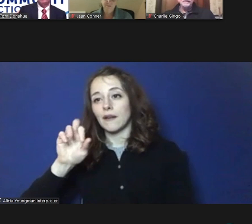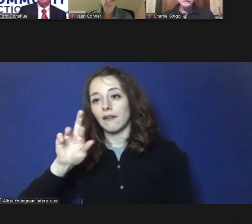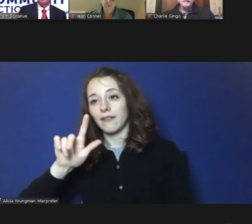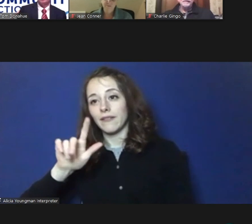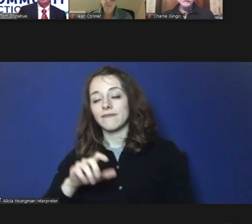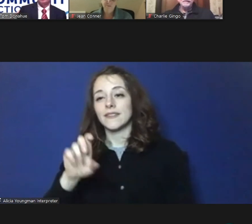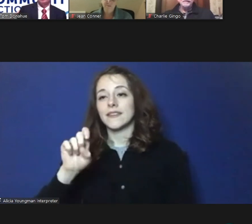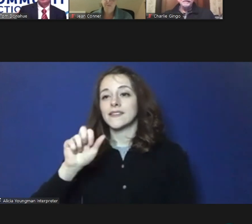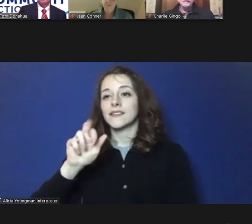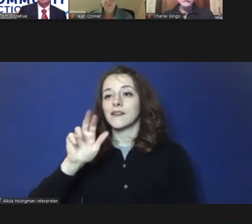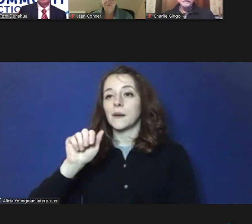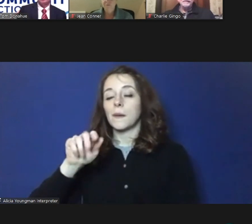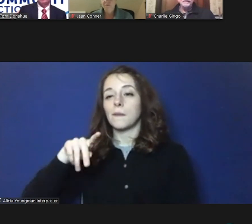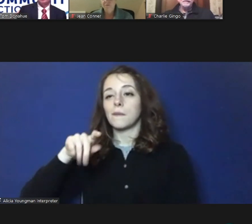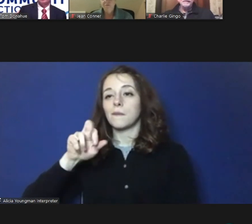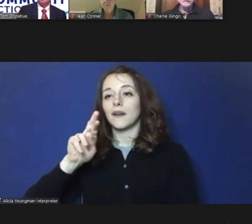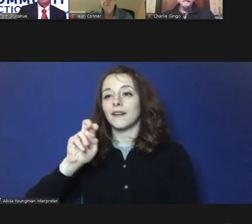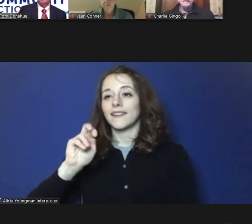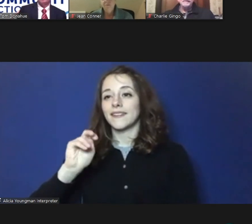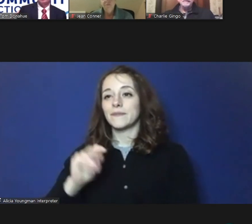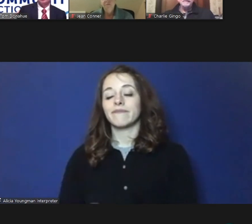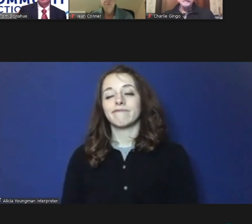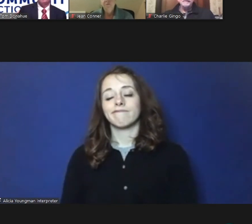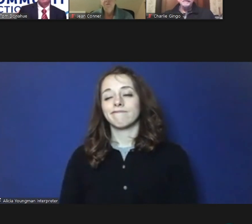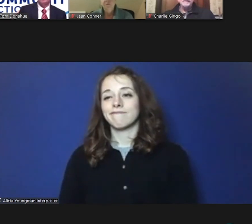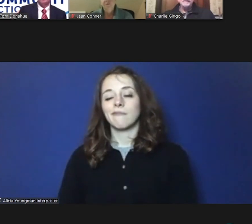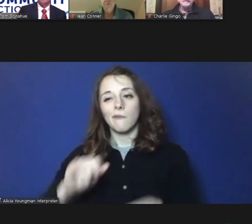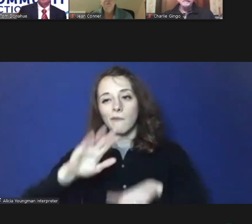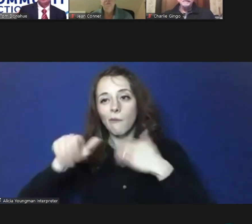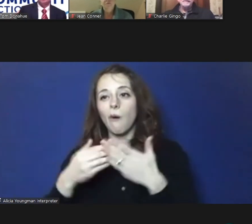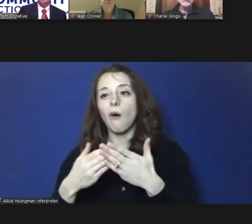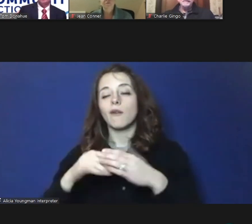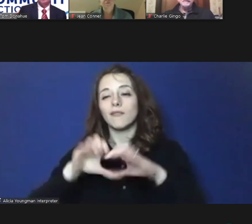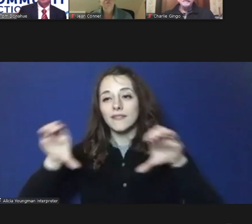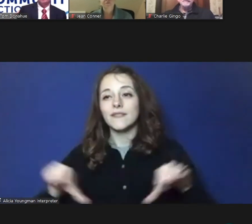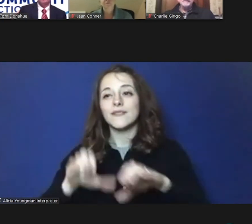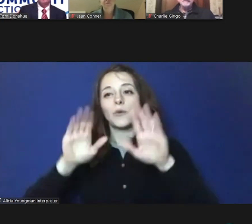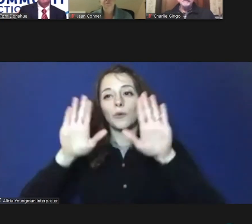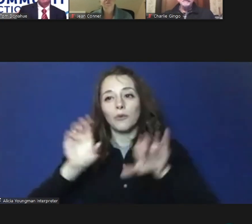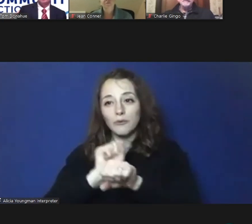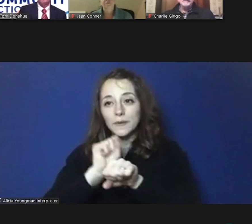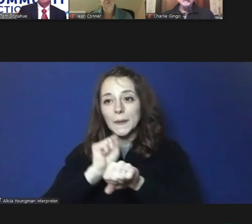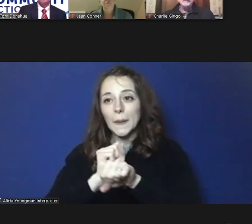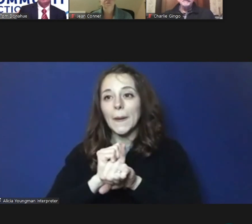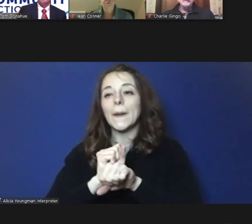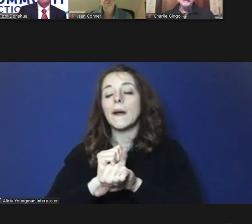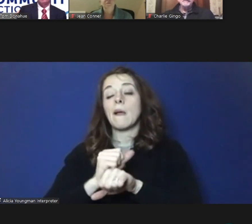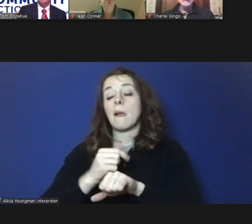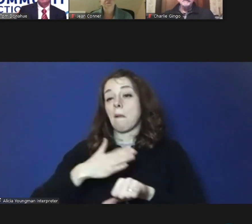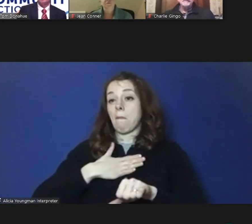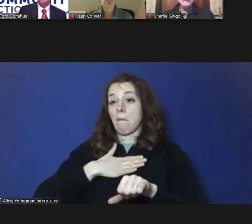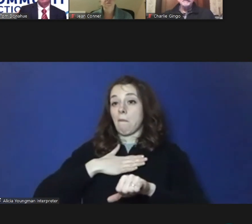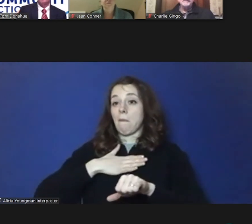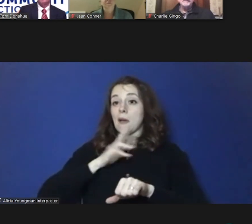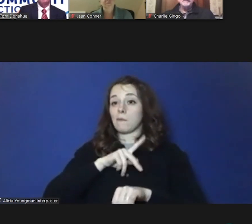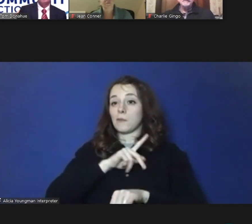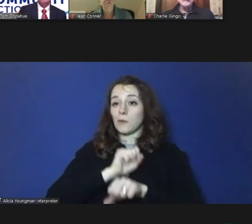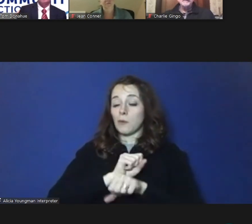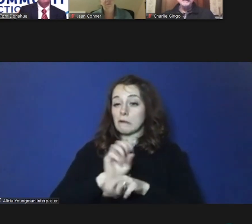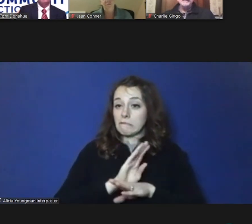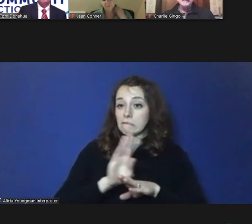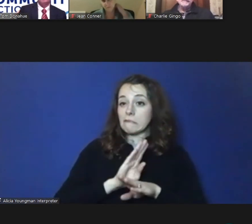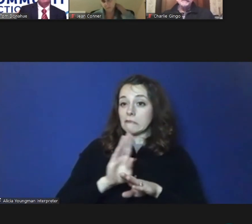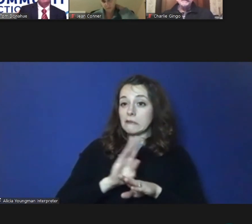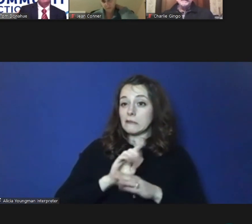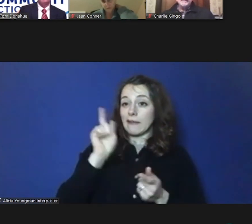Perrin. And they've done a wonderful job this year. When work got busy for me and I became much less available,